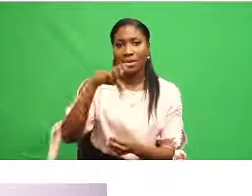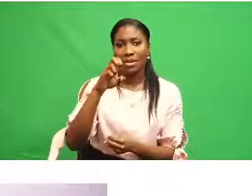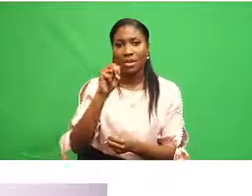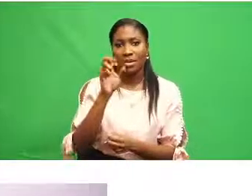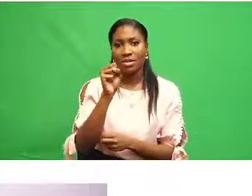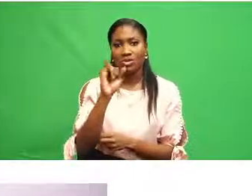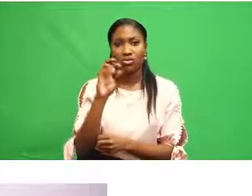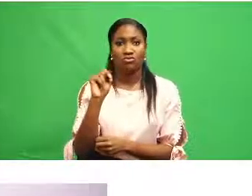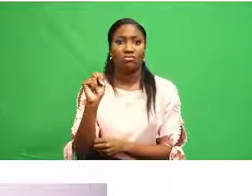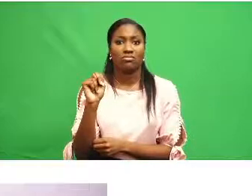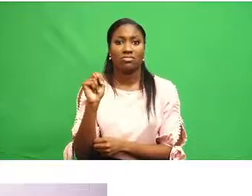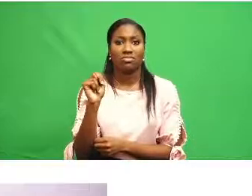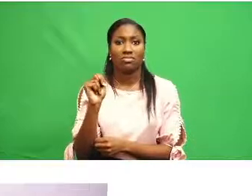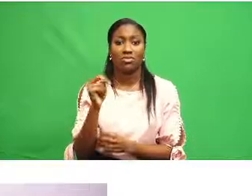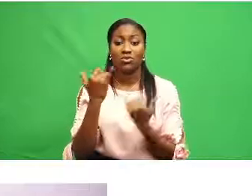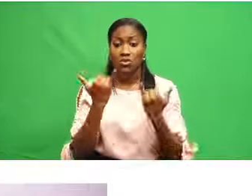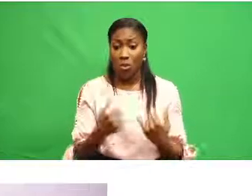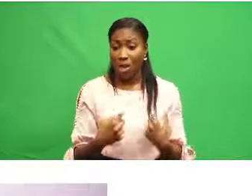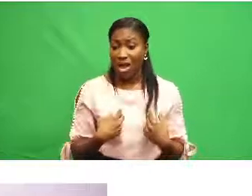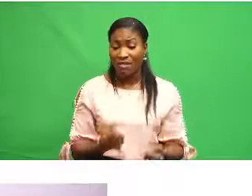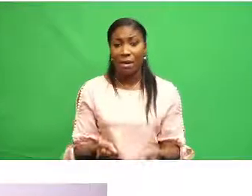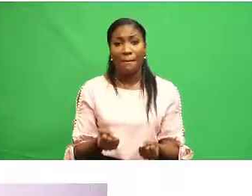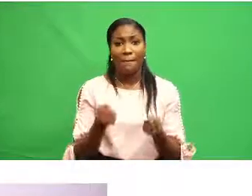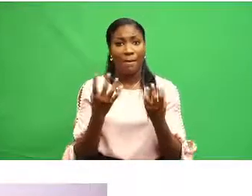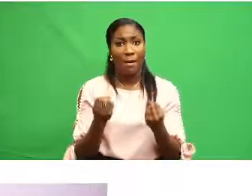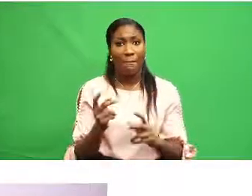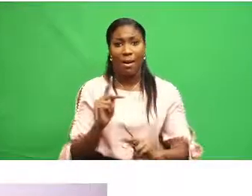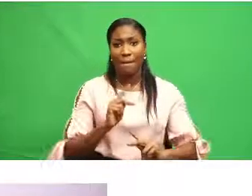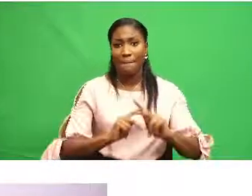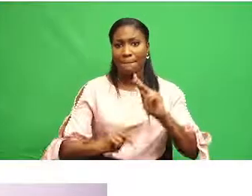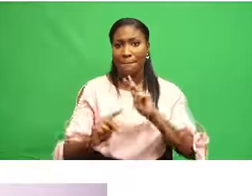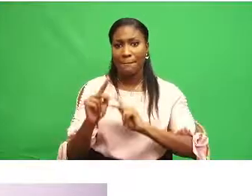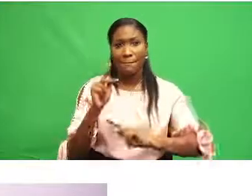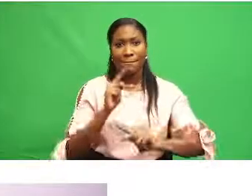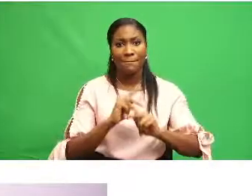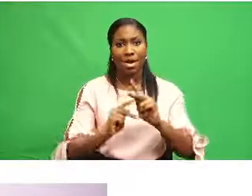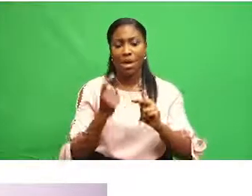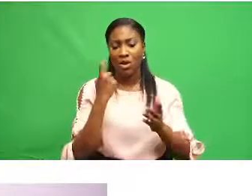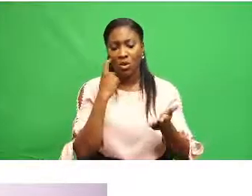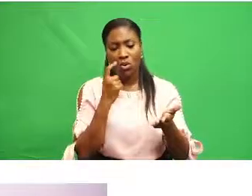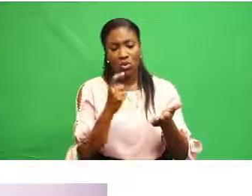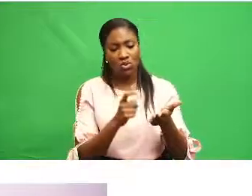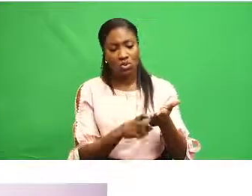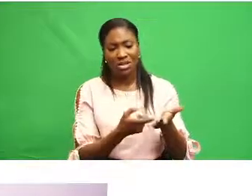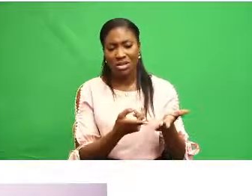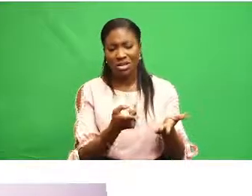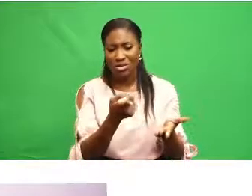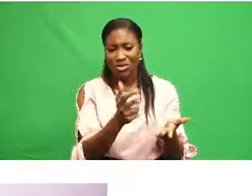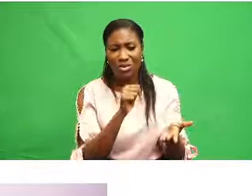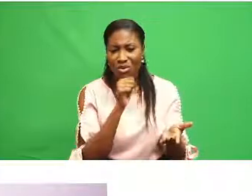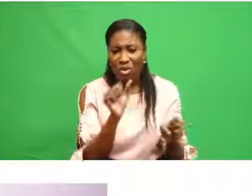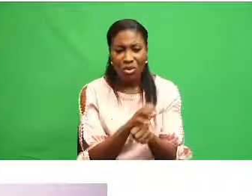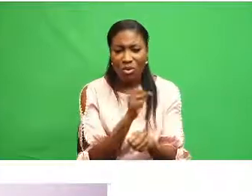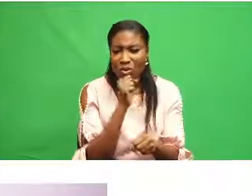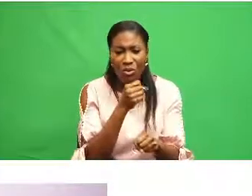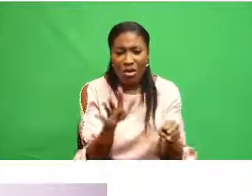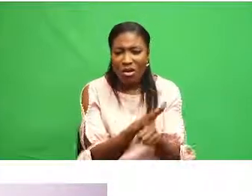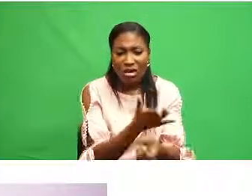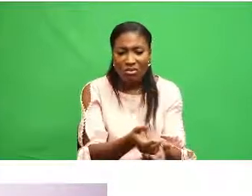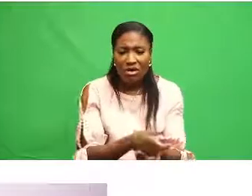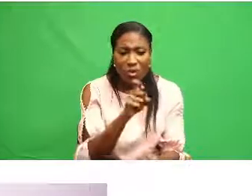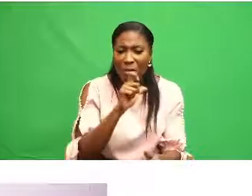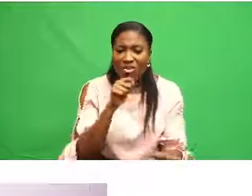of persons who, in truth and in fact, when we start to investigate, they're really not eligible for the grant. And that's the challenges that we have. So